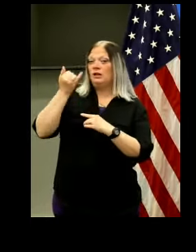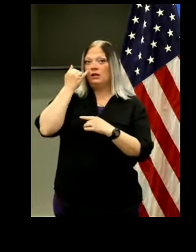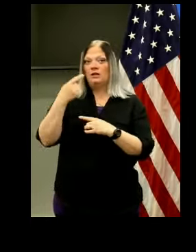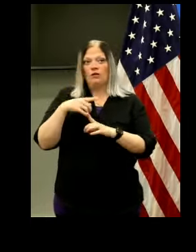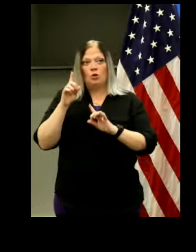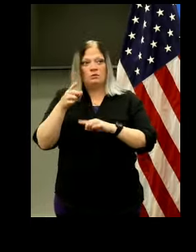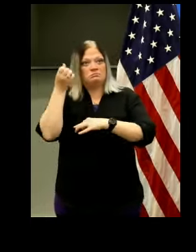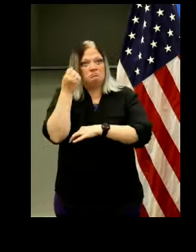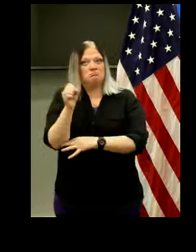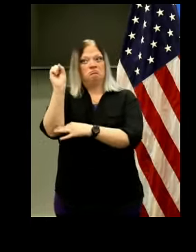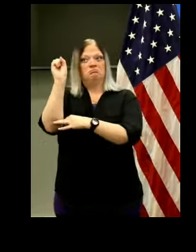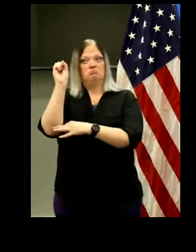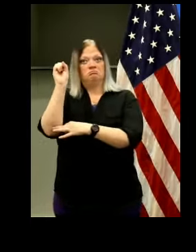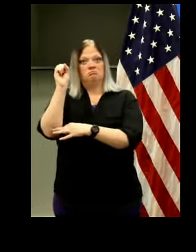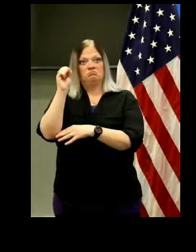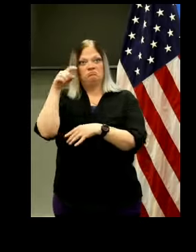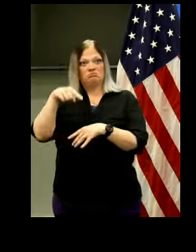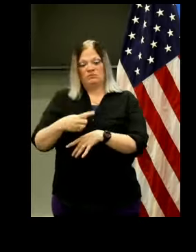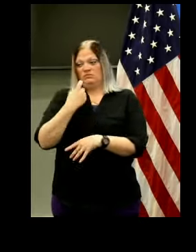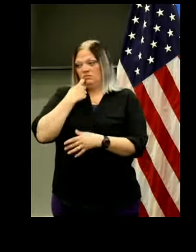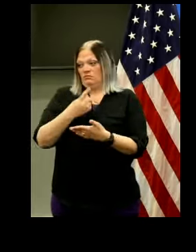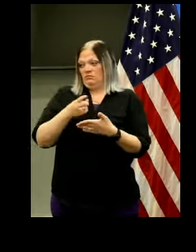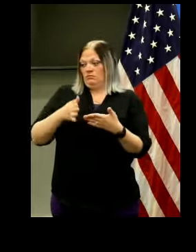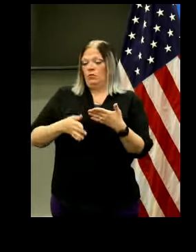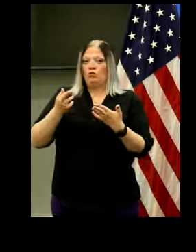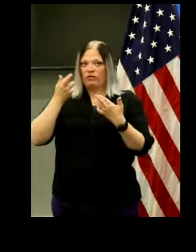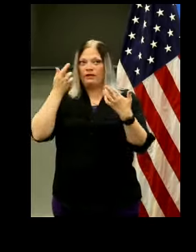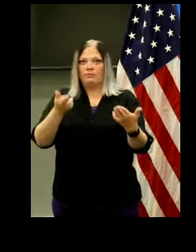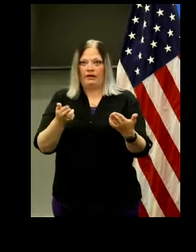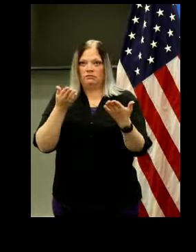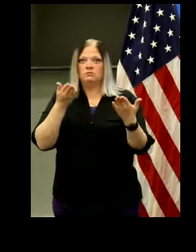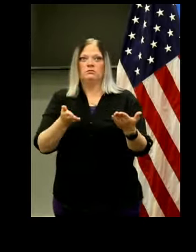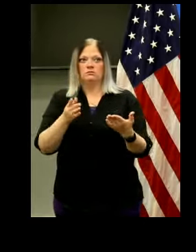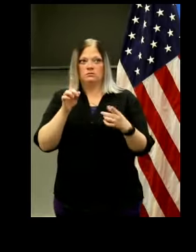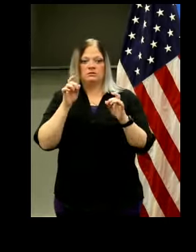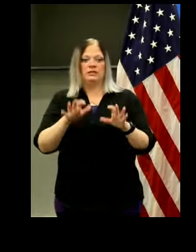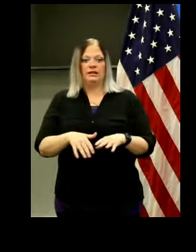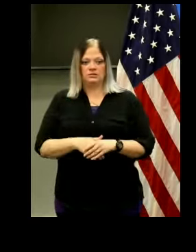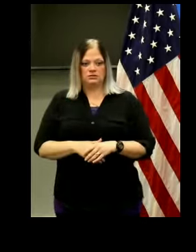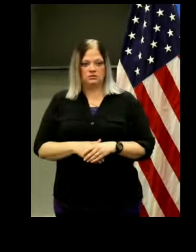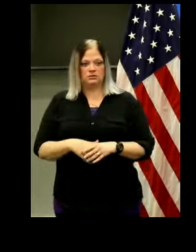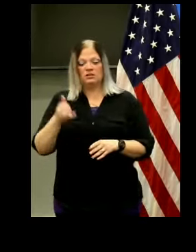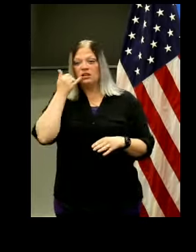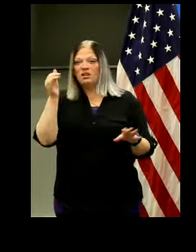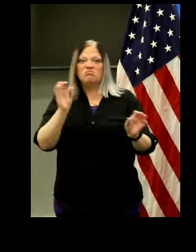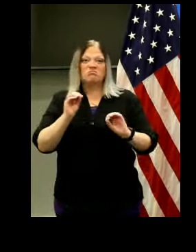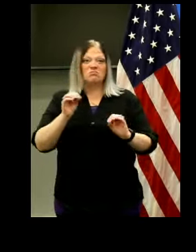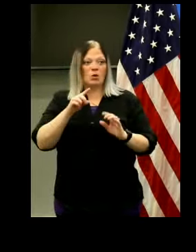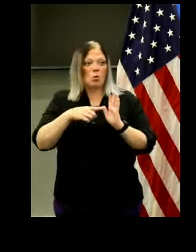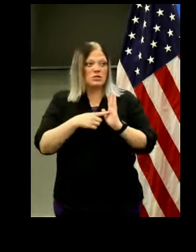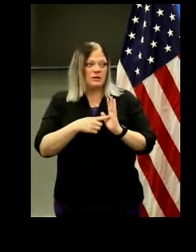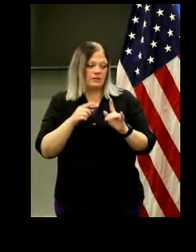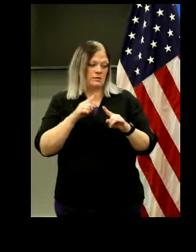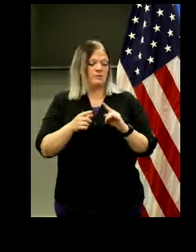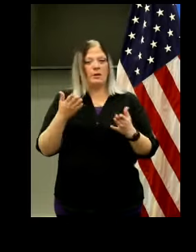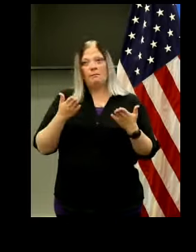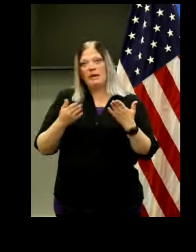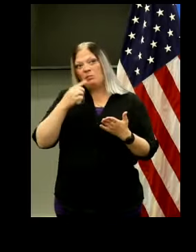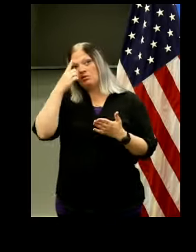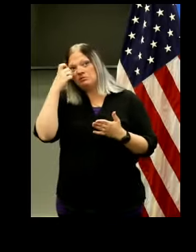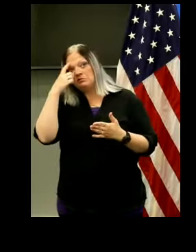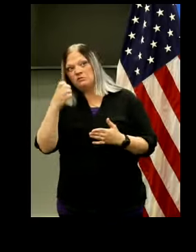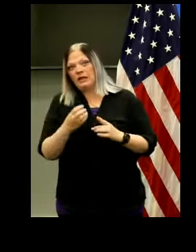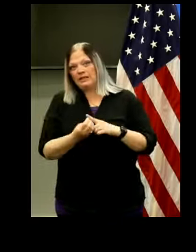past weekend, we recommend that you can get tested. Just if you don't have any symptoms and you think you may have been exposed,